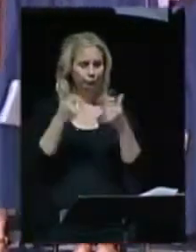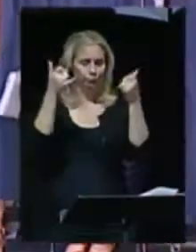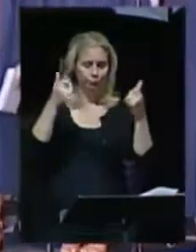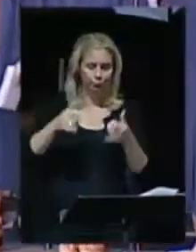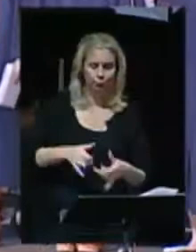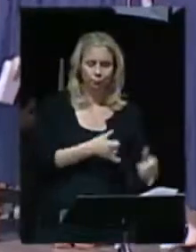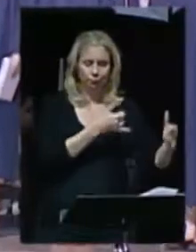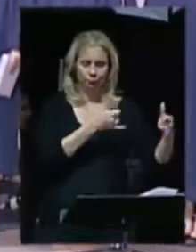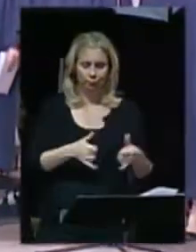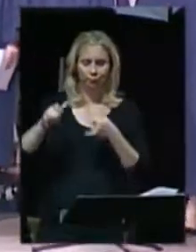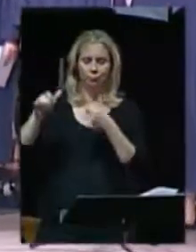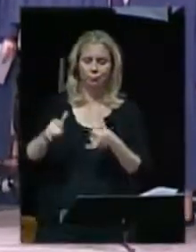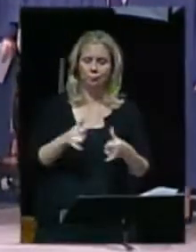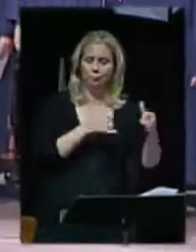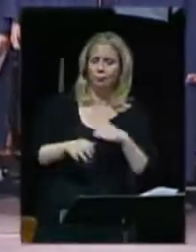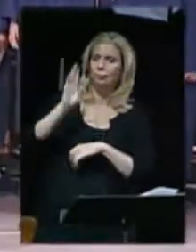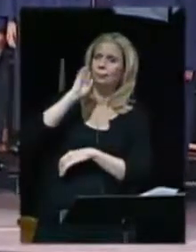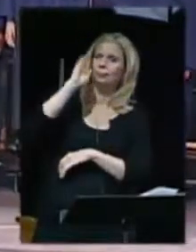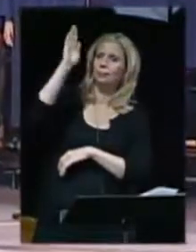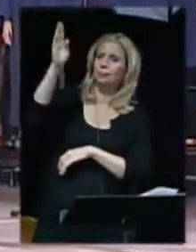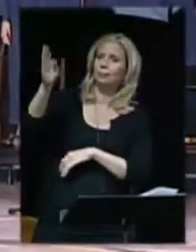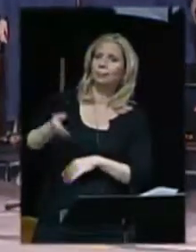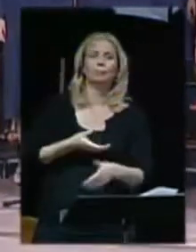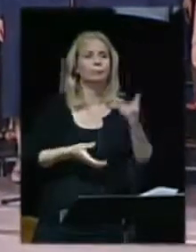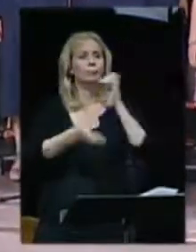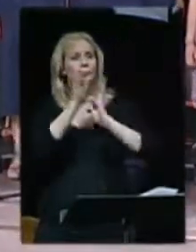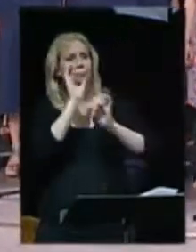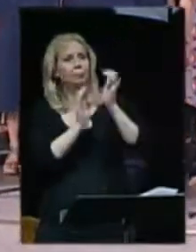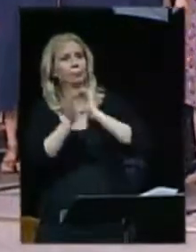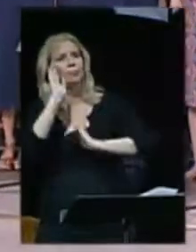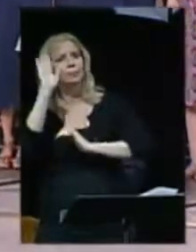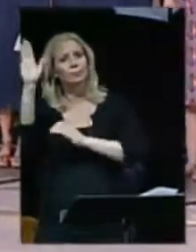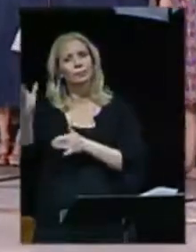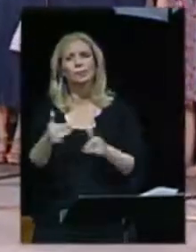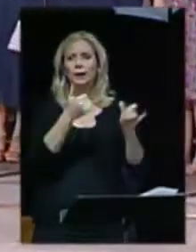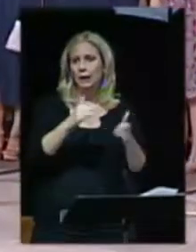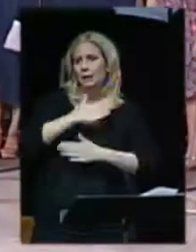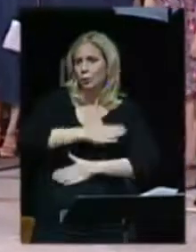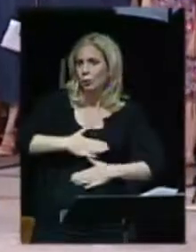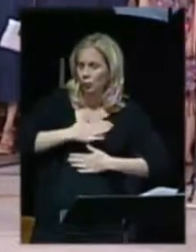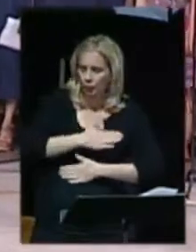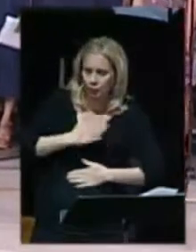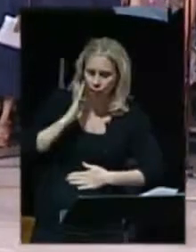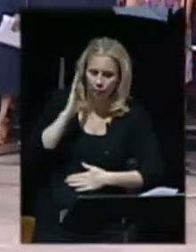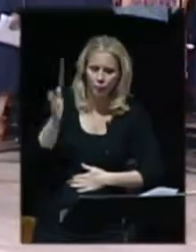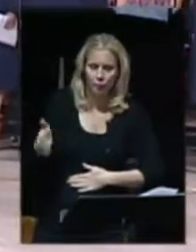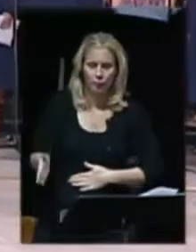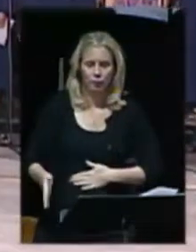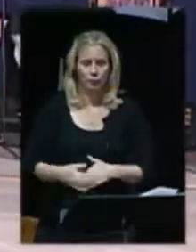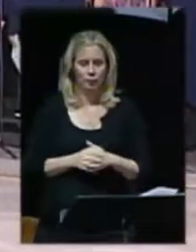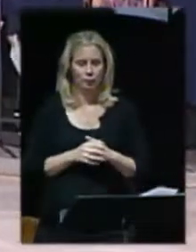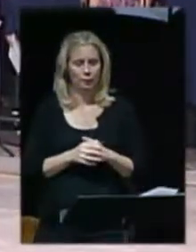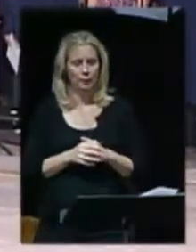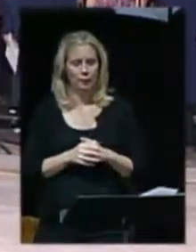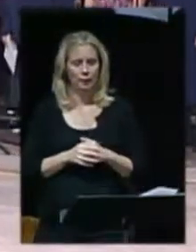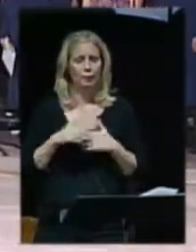when it runs in abundance enhances the reckless delight of that wildest of dancers.